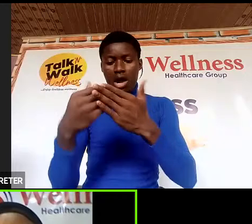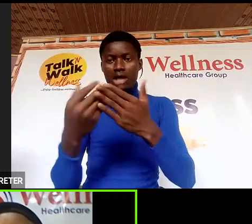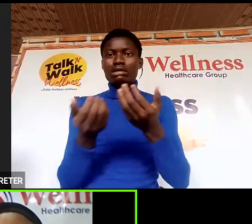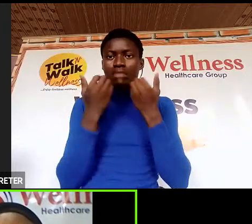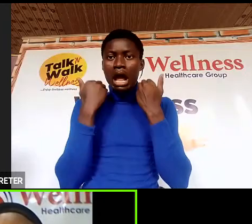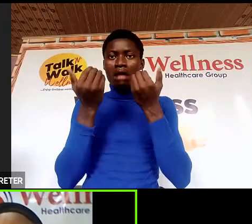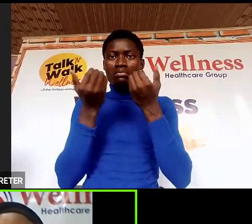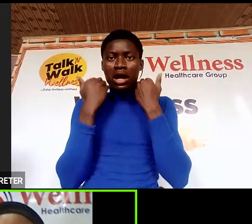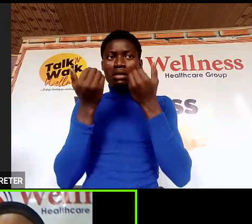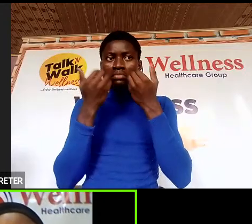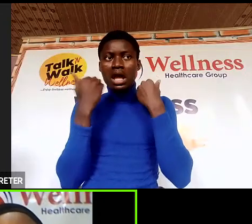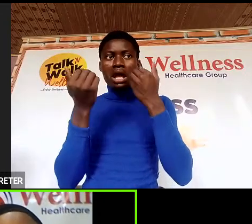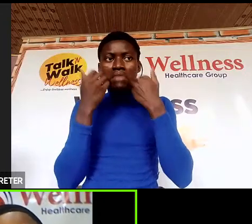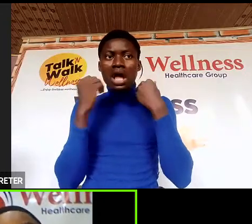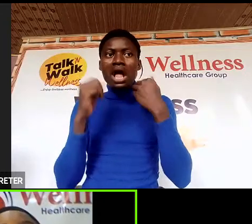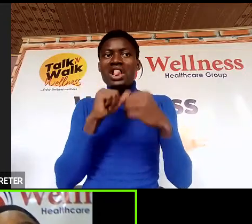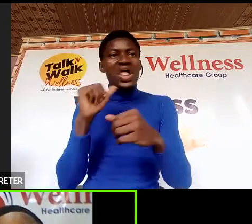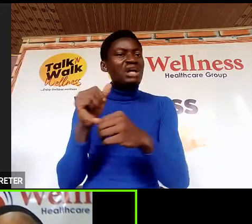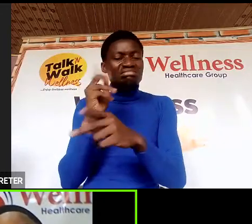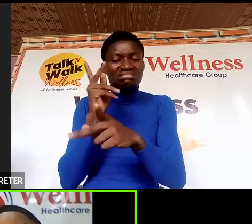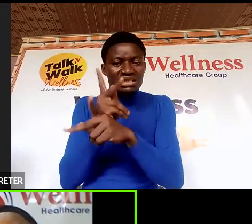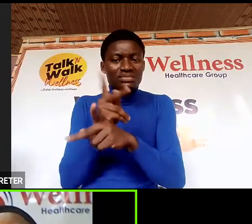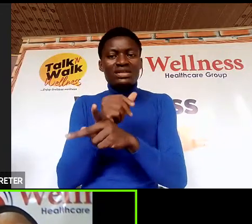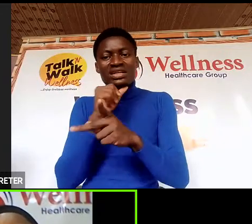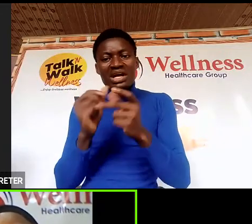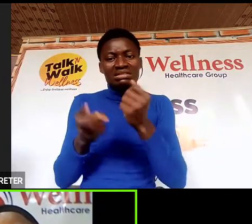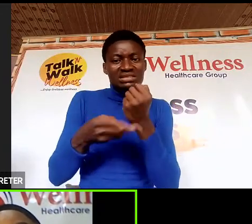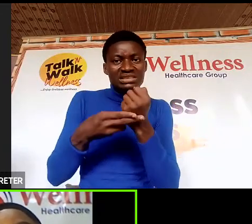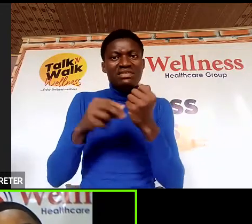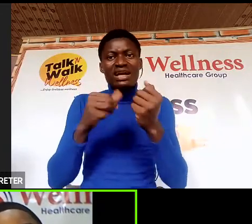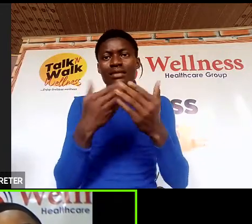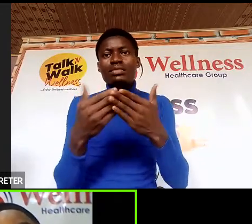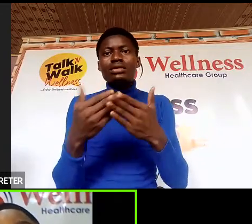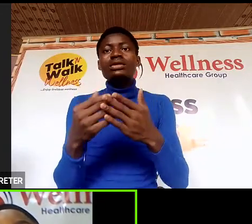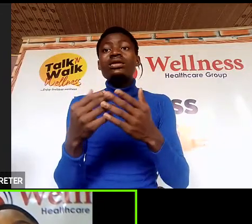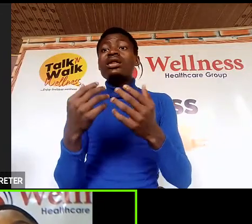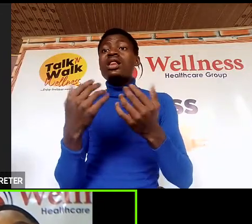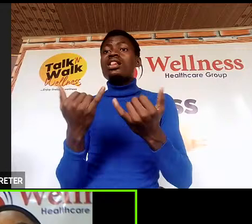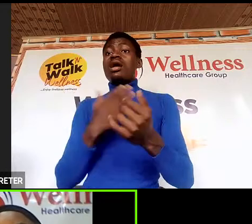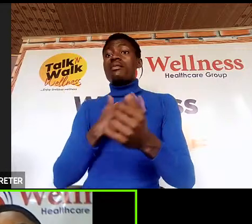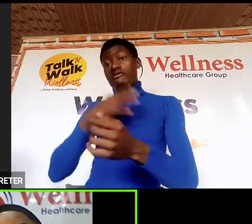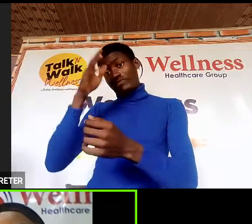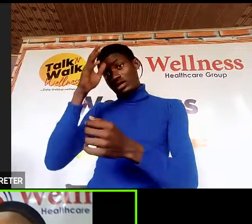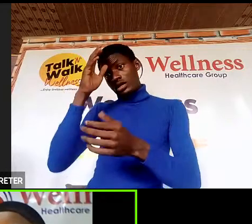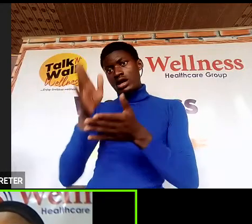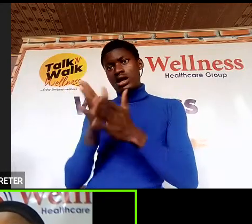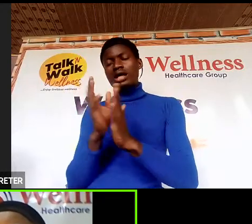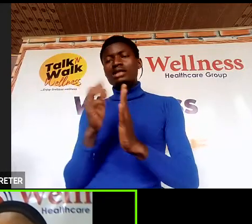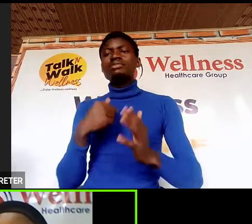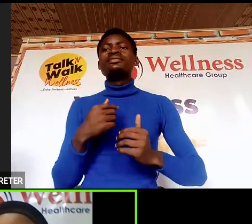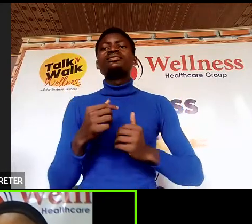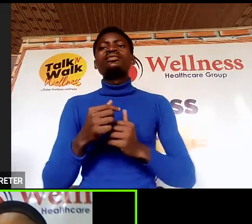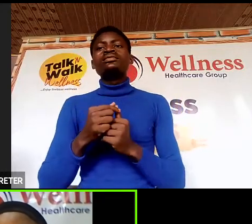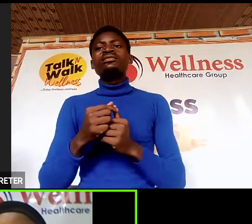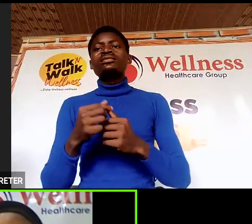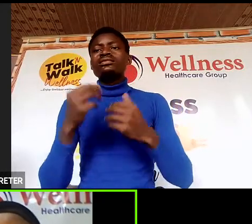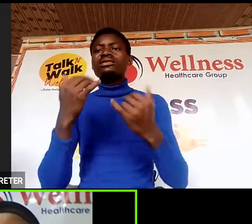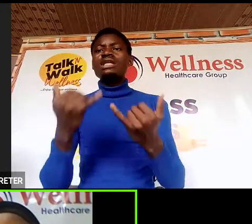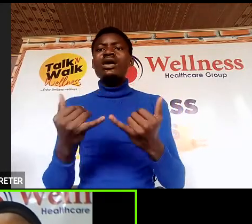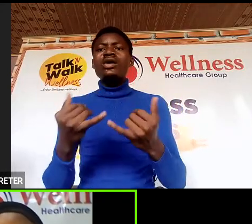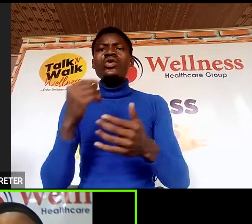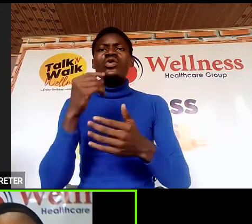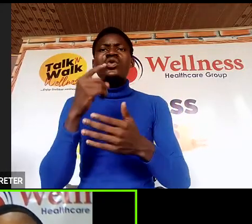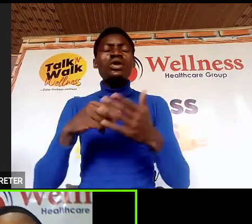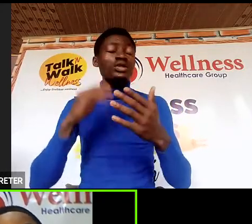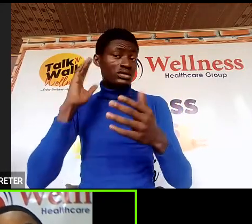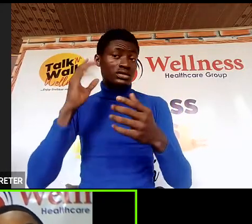he asked me, he said, so at least what's going to happen? What's going to happen now that you're going to start working? That was December 2001. I said, I'm